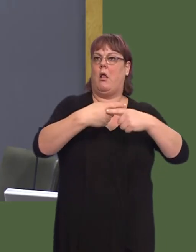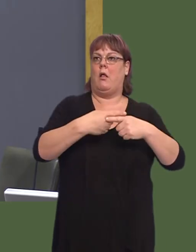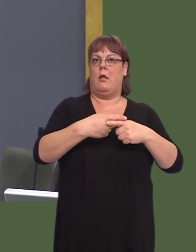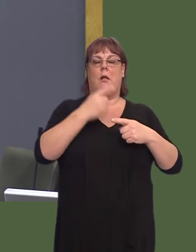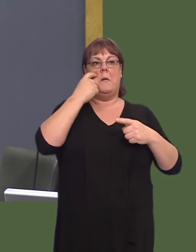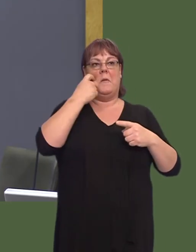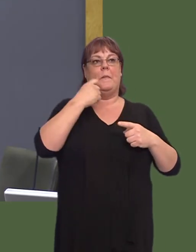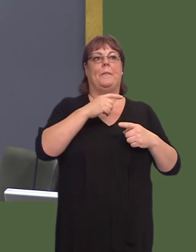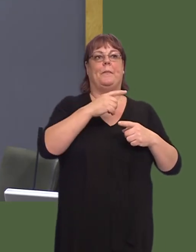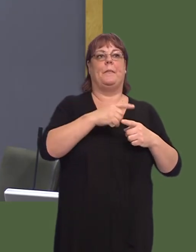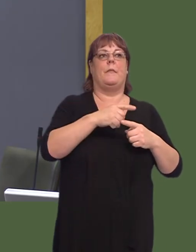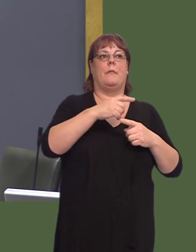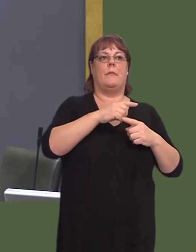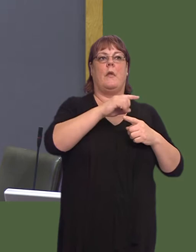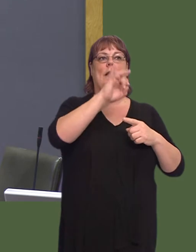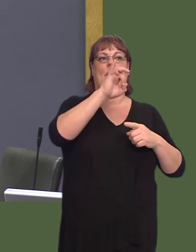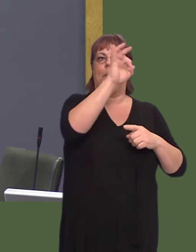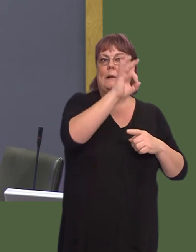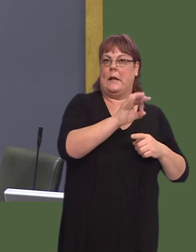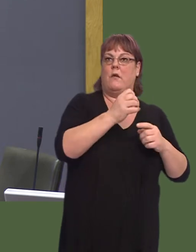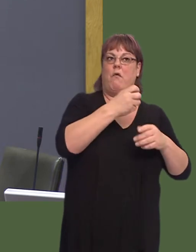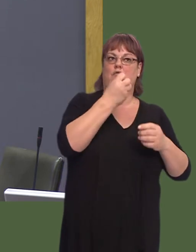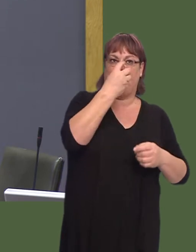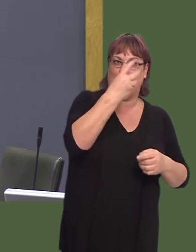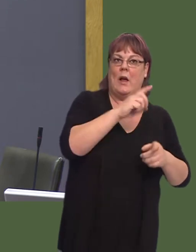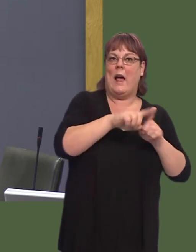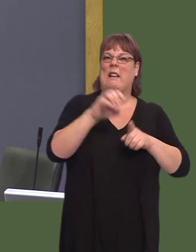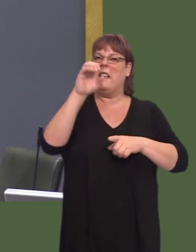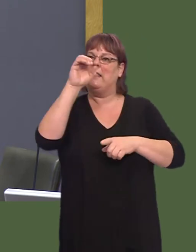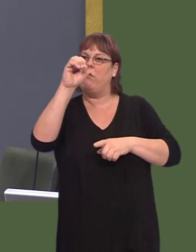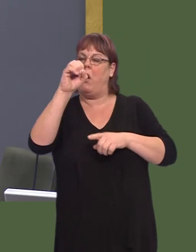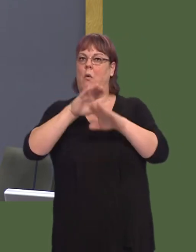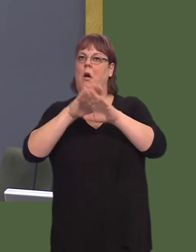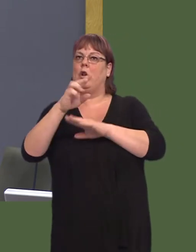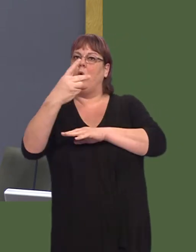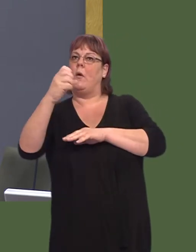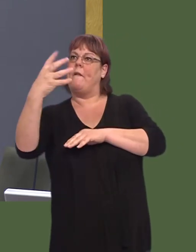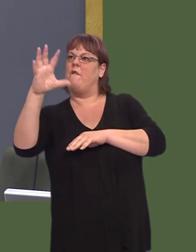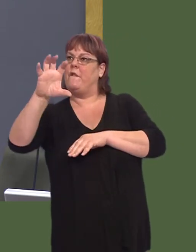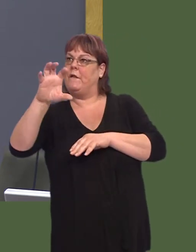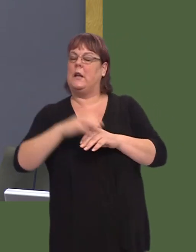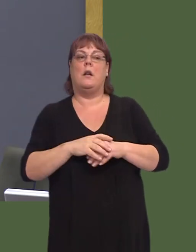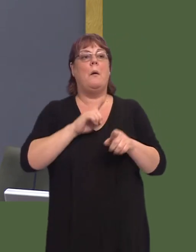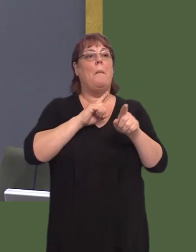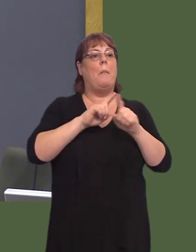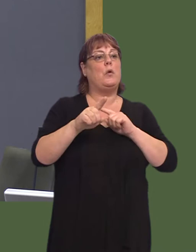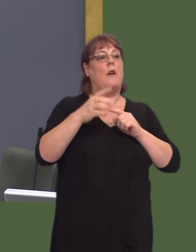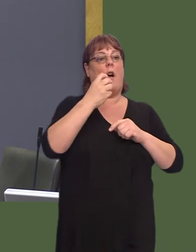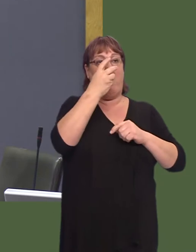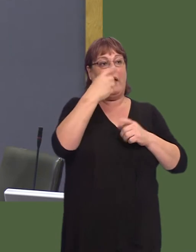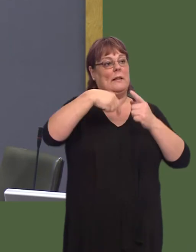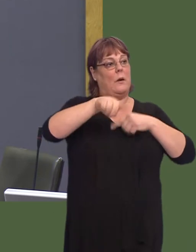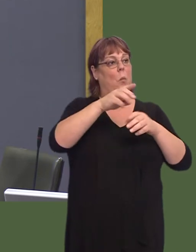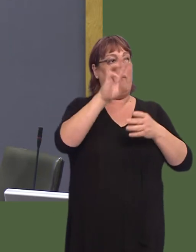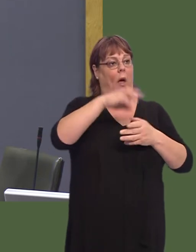all waste by 2025 and zero waste by 2050, with over 60% of our municipal waste in Wales currently